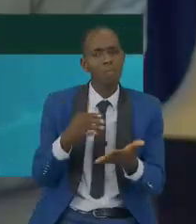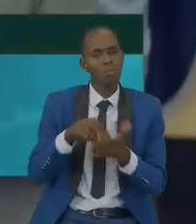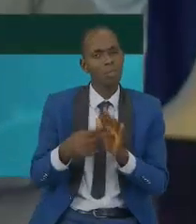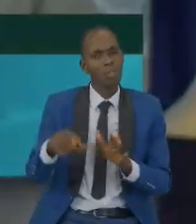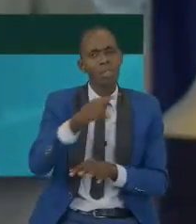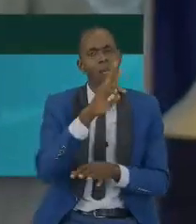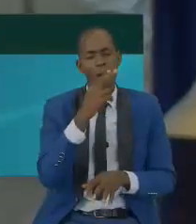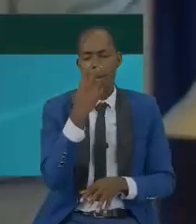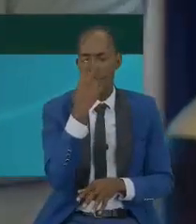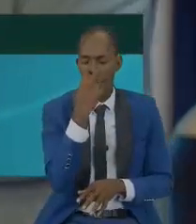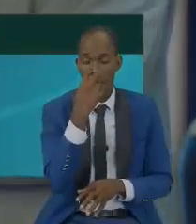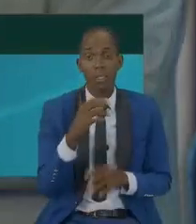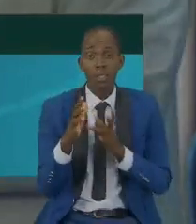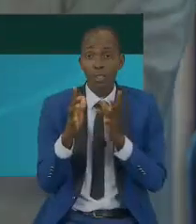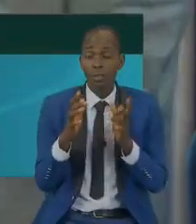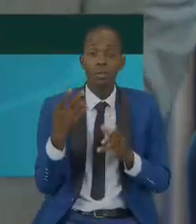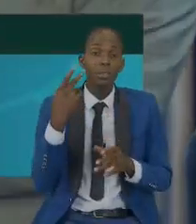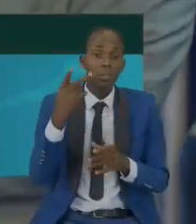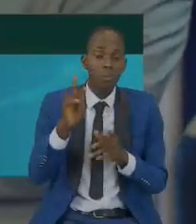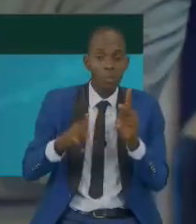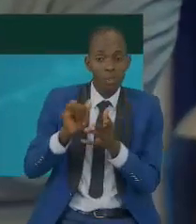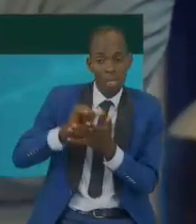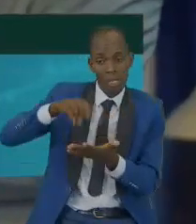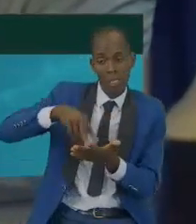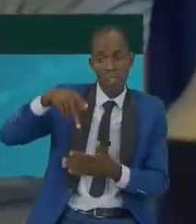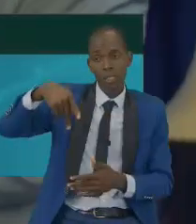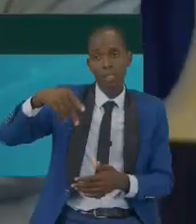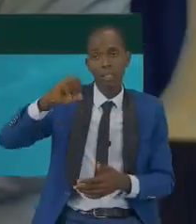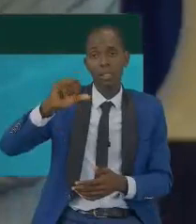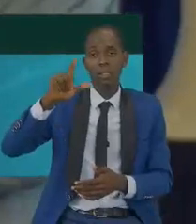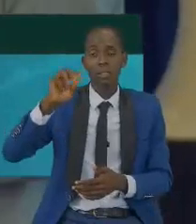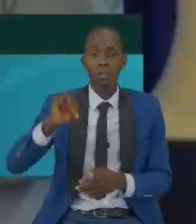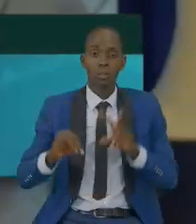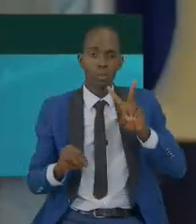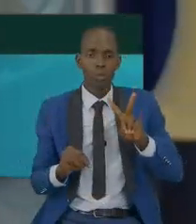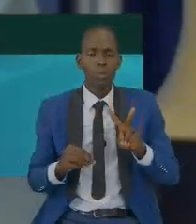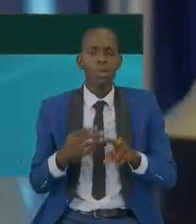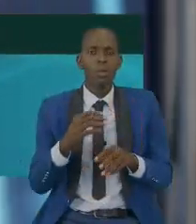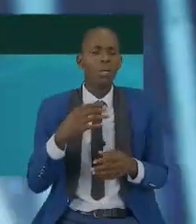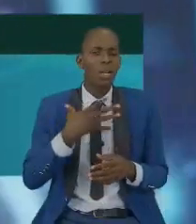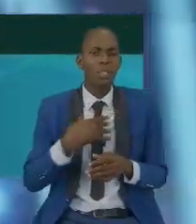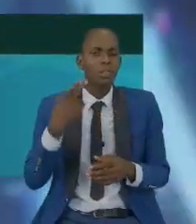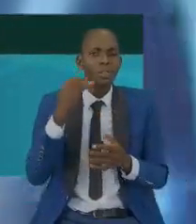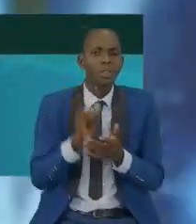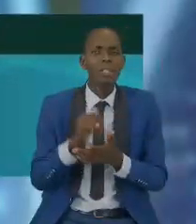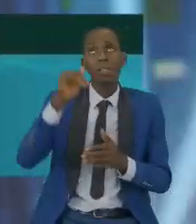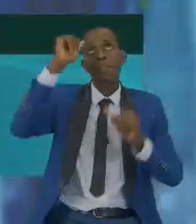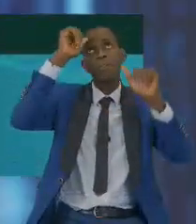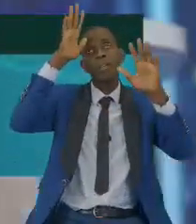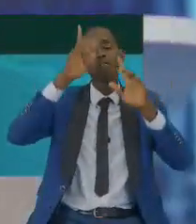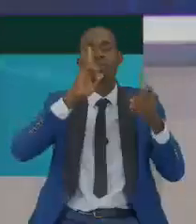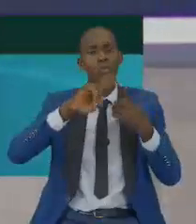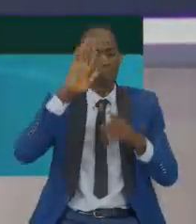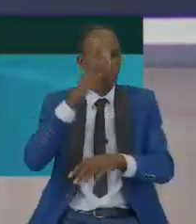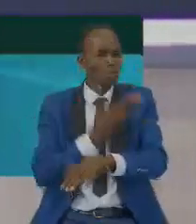read Psalm 2 and they saw that the Father, the God of heaven, spoke to his Son. They didn't see